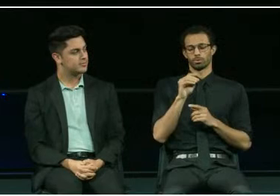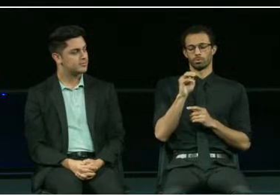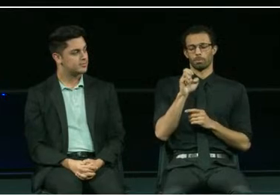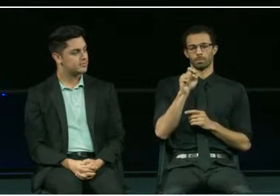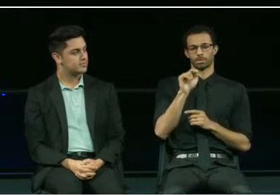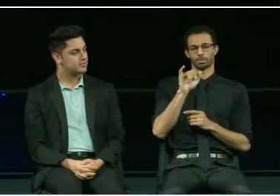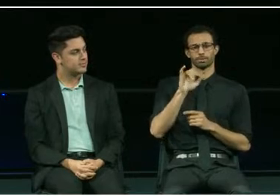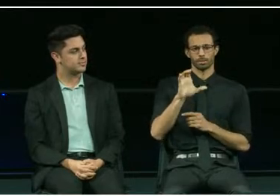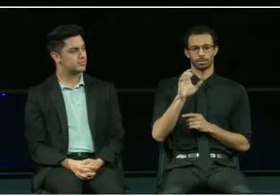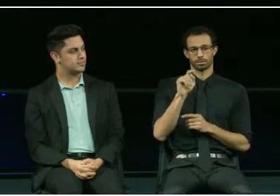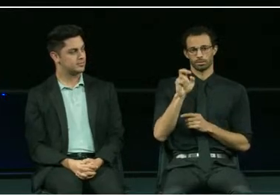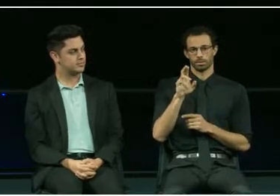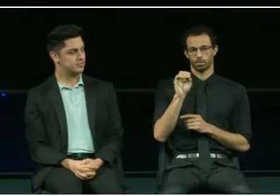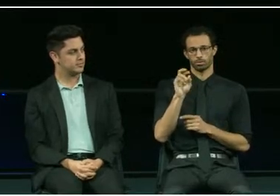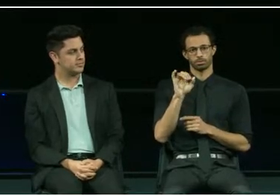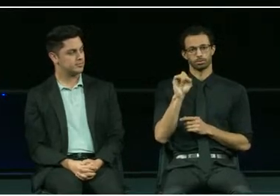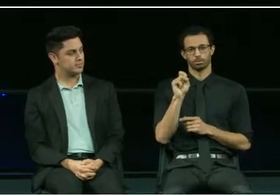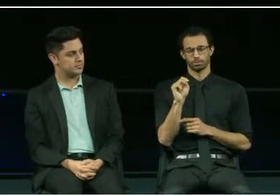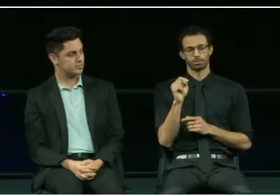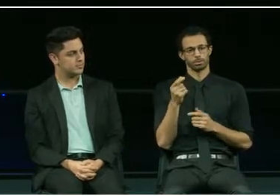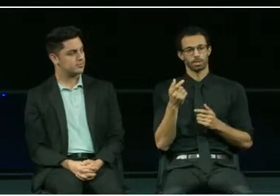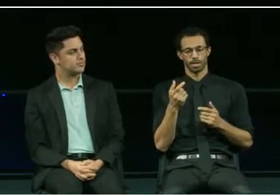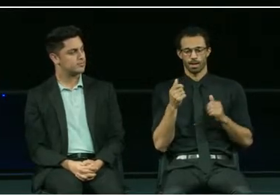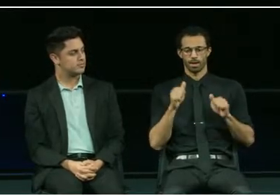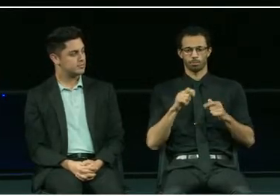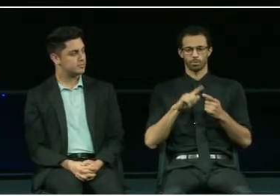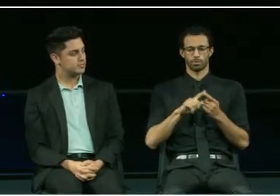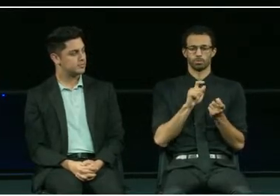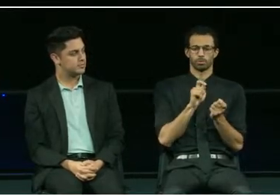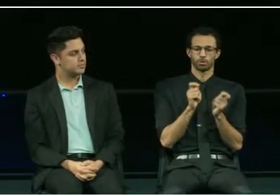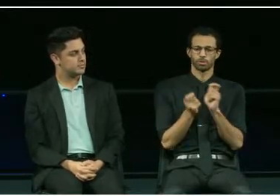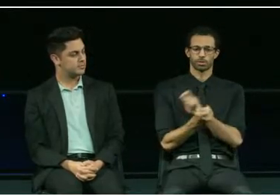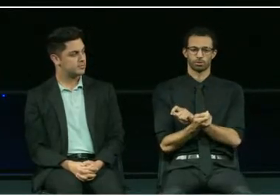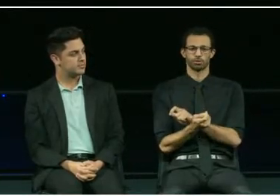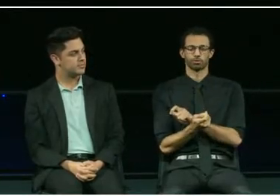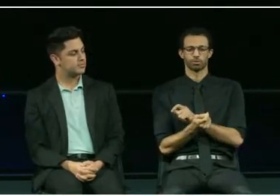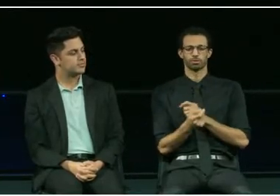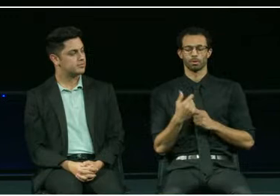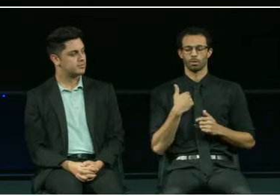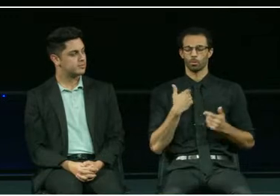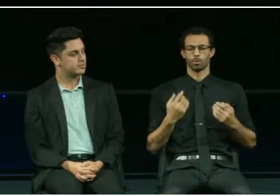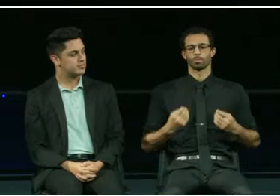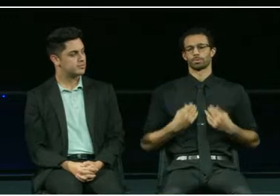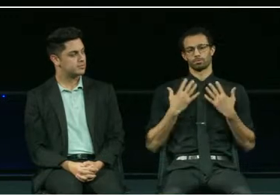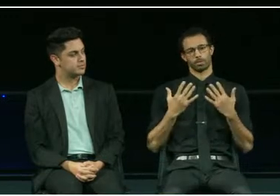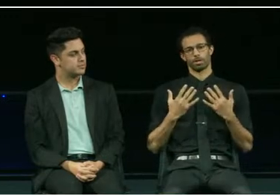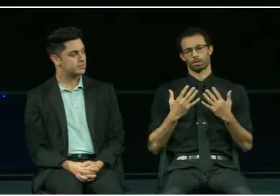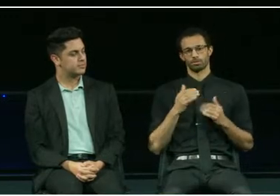terrorist, was able to change. And we were so inspired by that